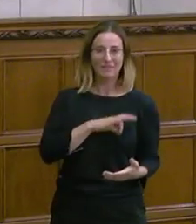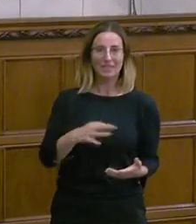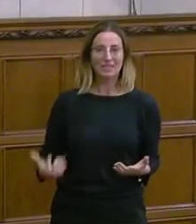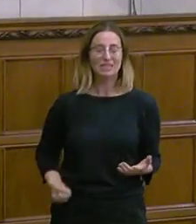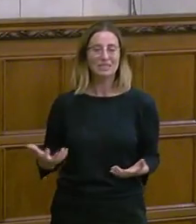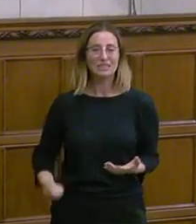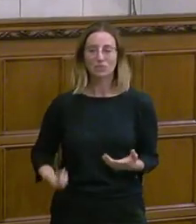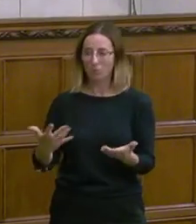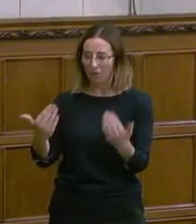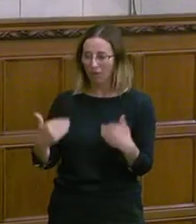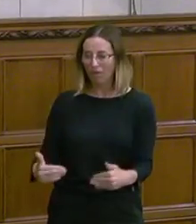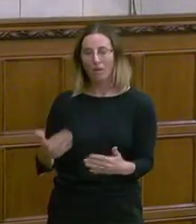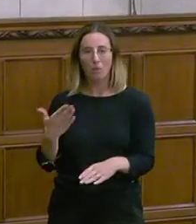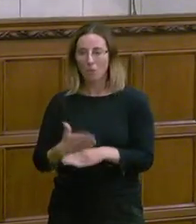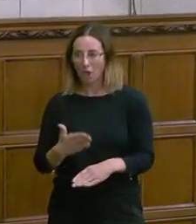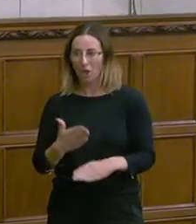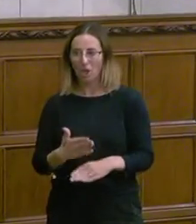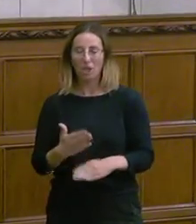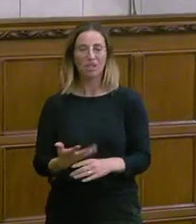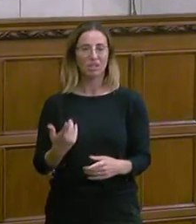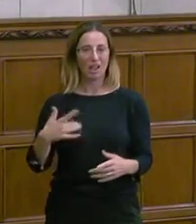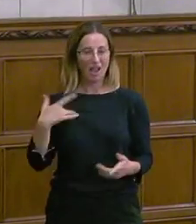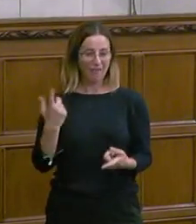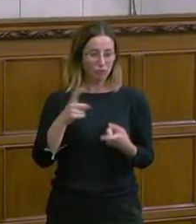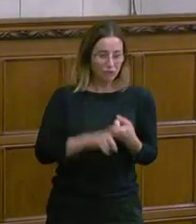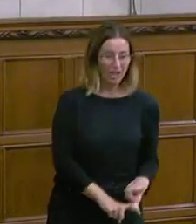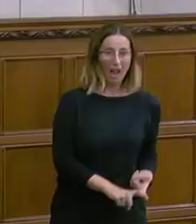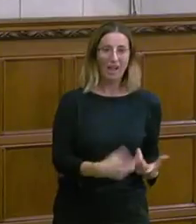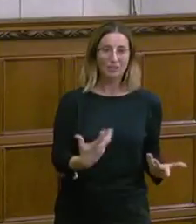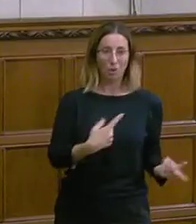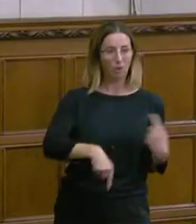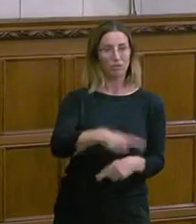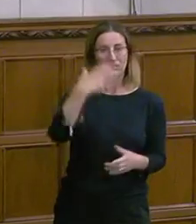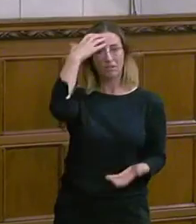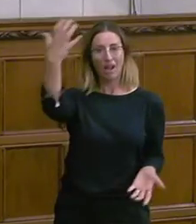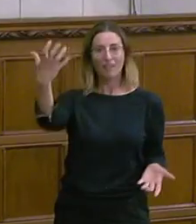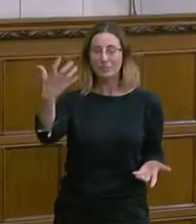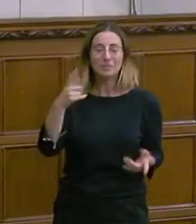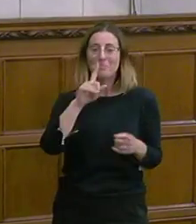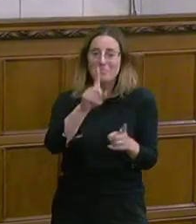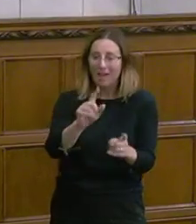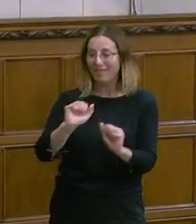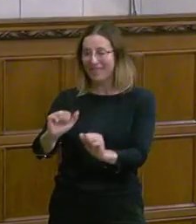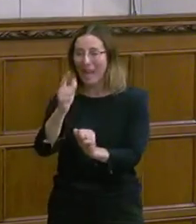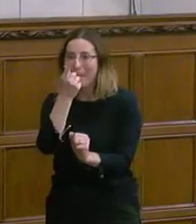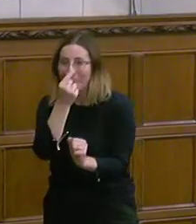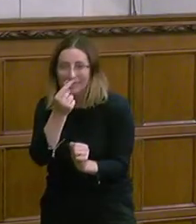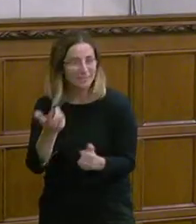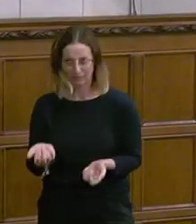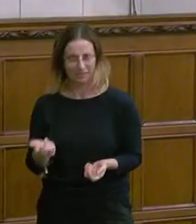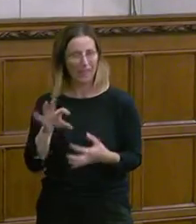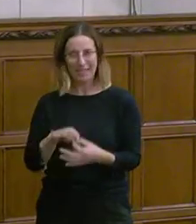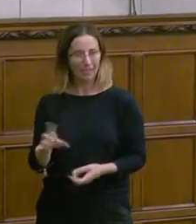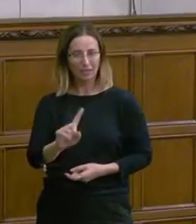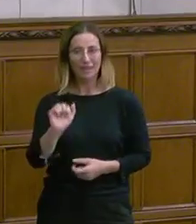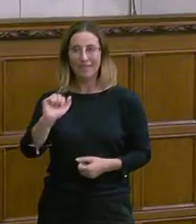or low-paid work, and it's not a reflection at all in their intellect or ability. It's because of the barriers